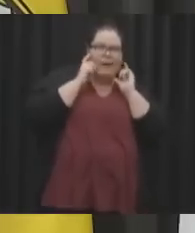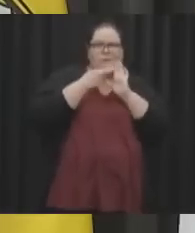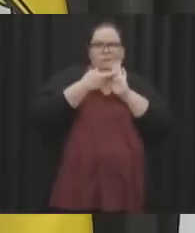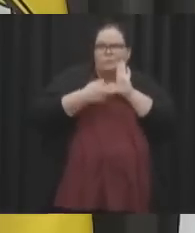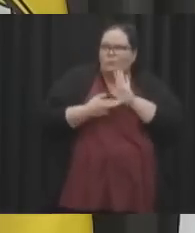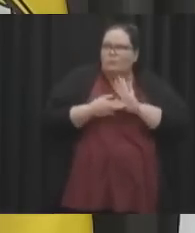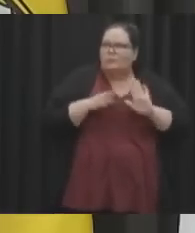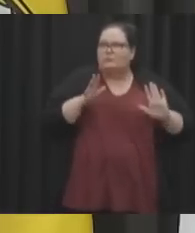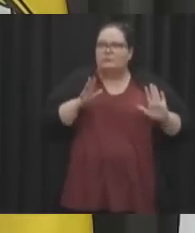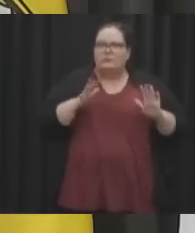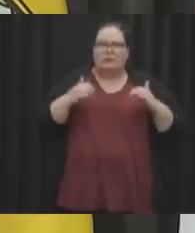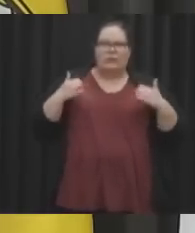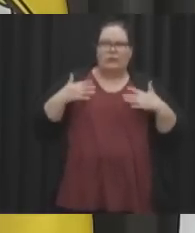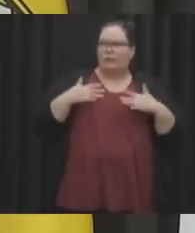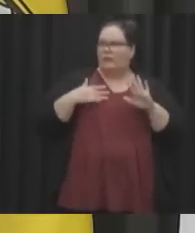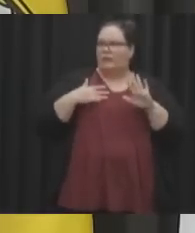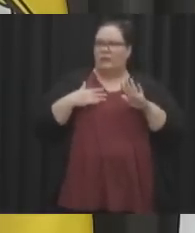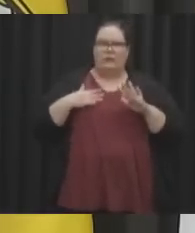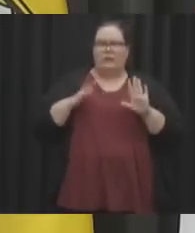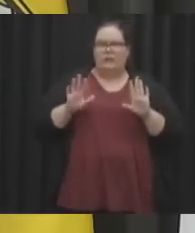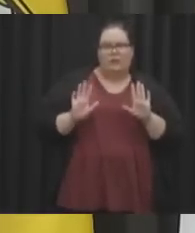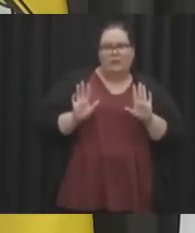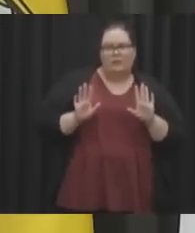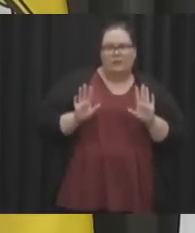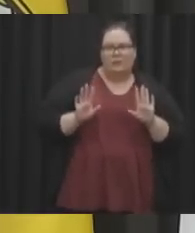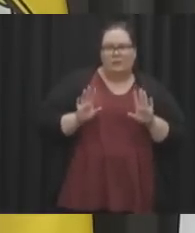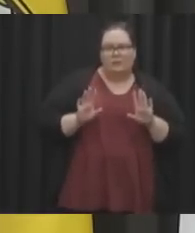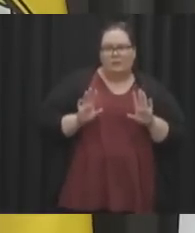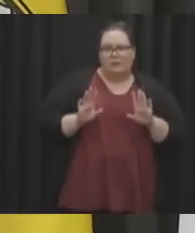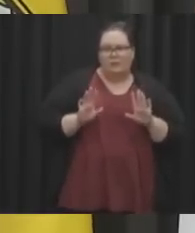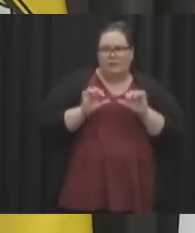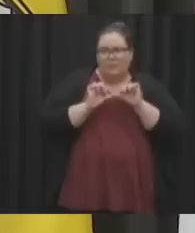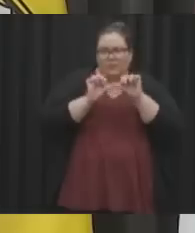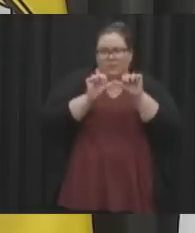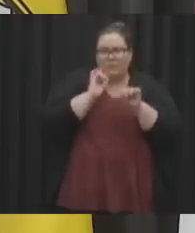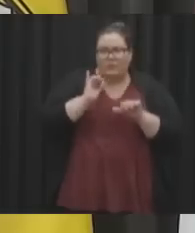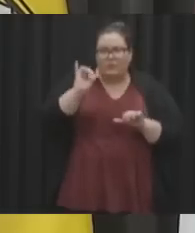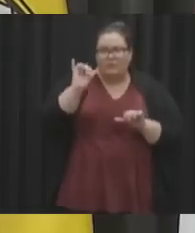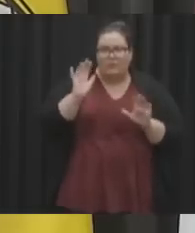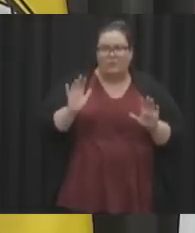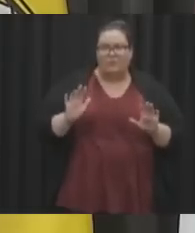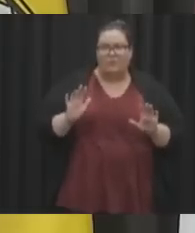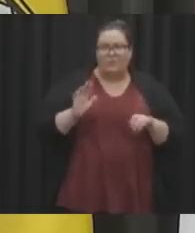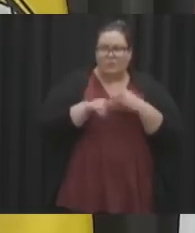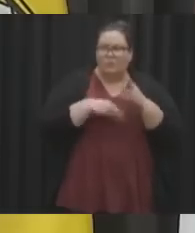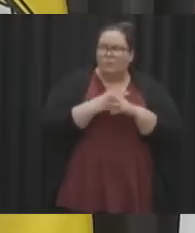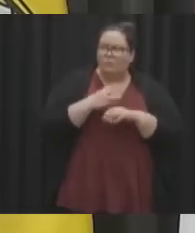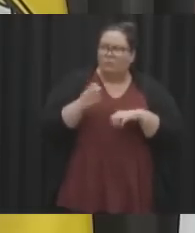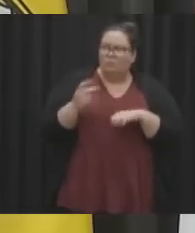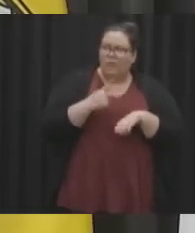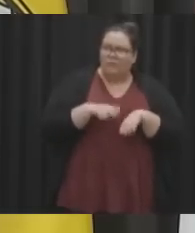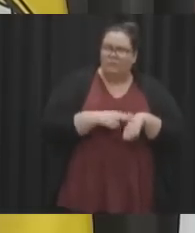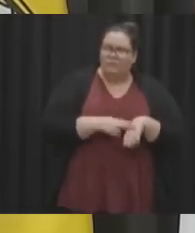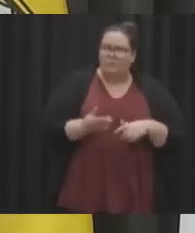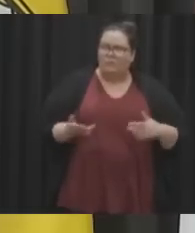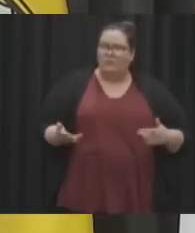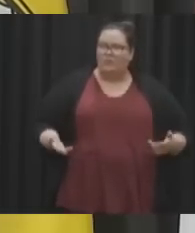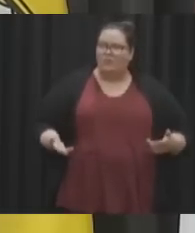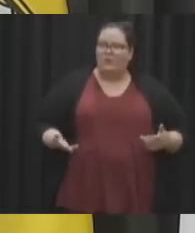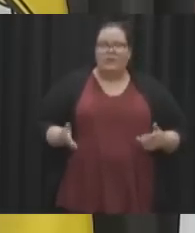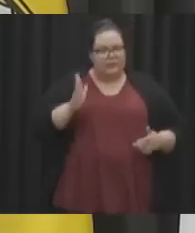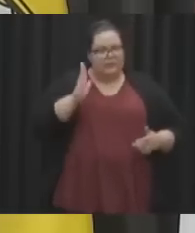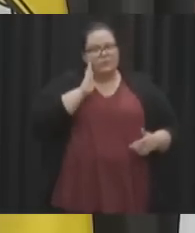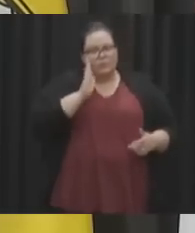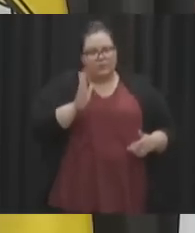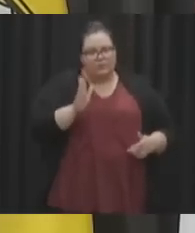that we can return to normal as quickly as possible. We're doing this so that we can hug people again. We're doing this so that we can see people smile without a mask in the